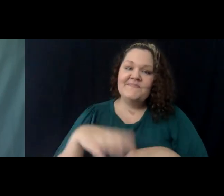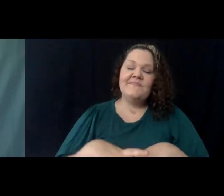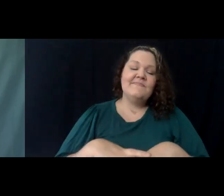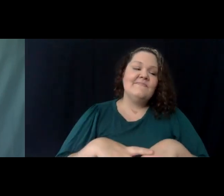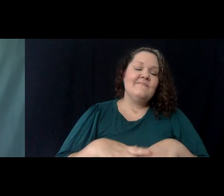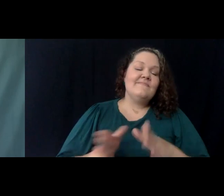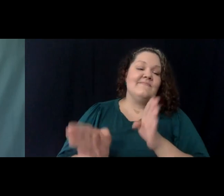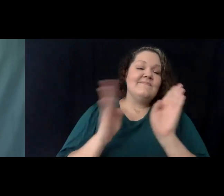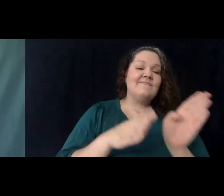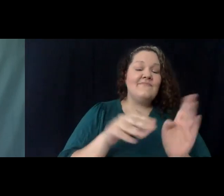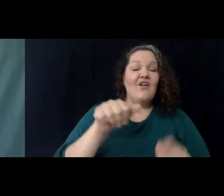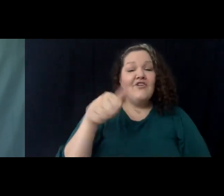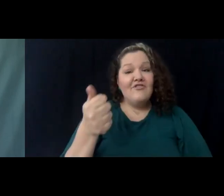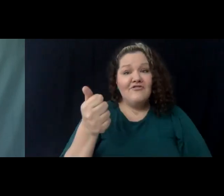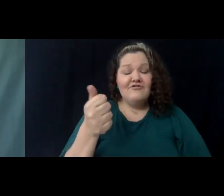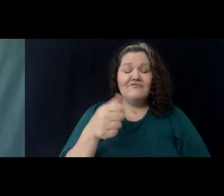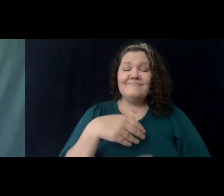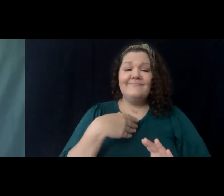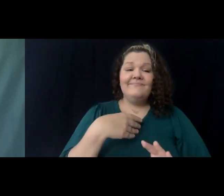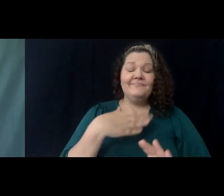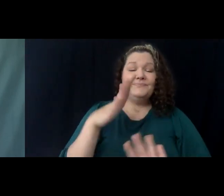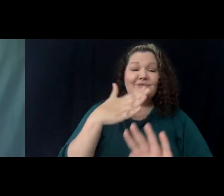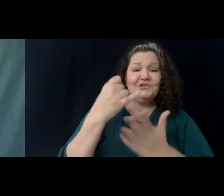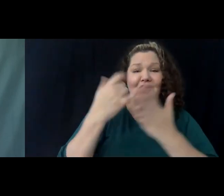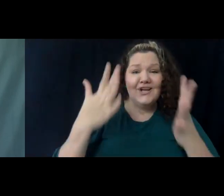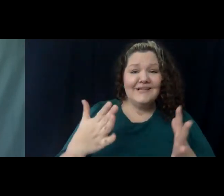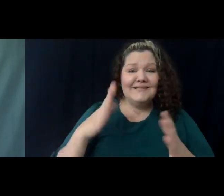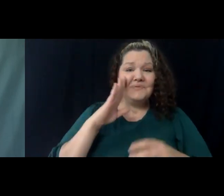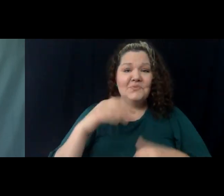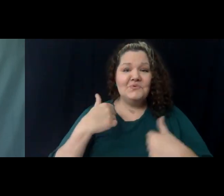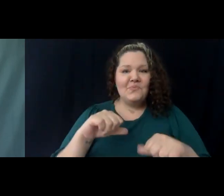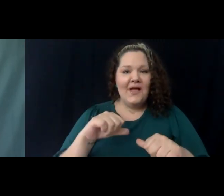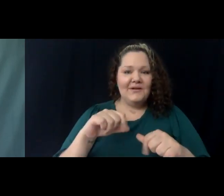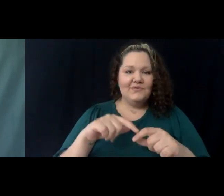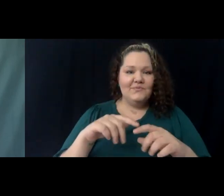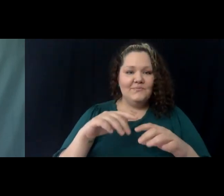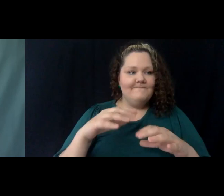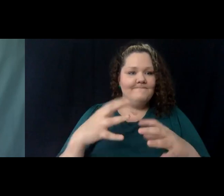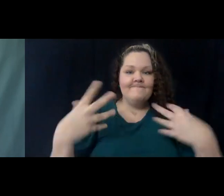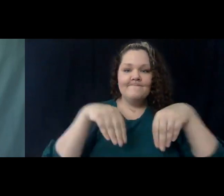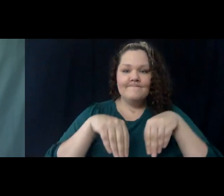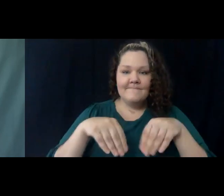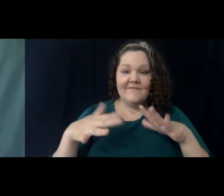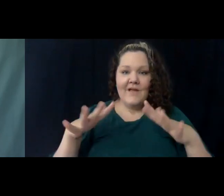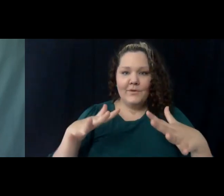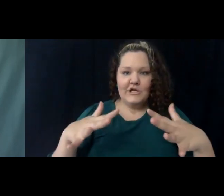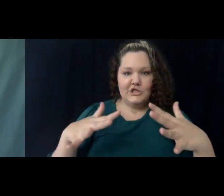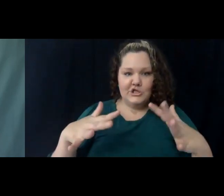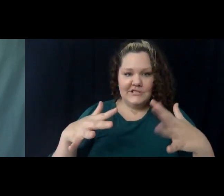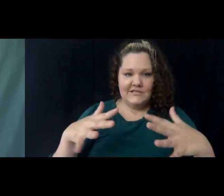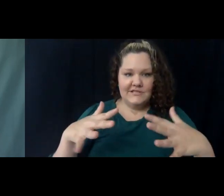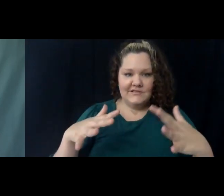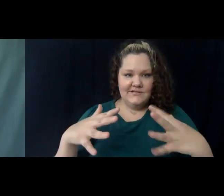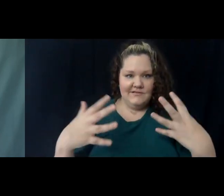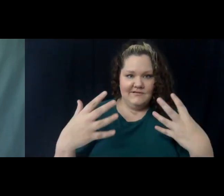And I mean, there are apps that I think are in development to try and sort of work with that, describing music and trying to make it accessible in